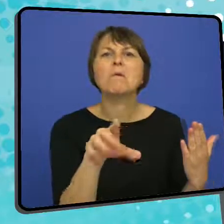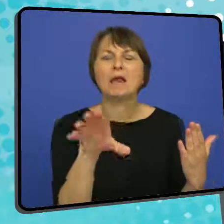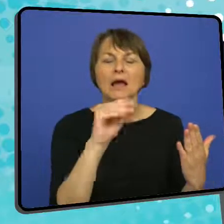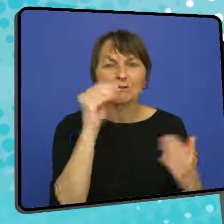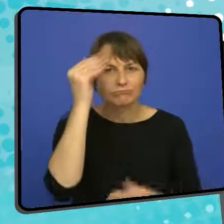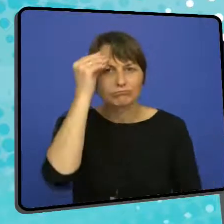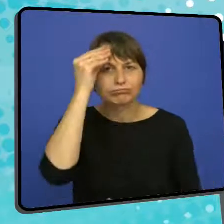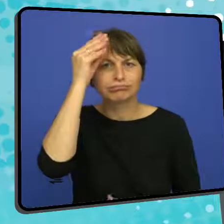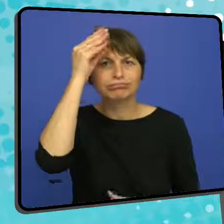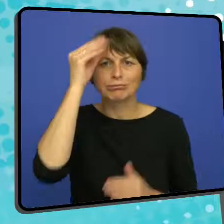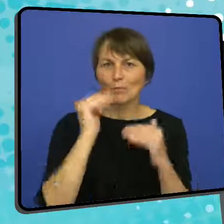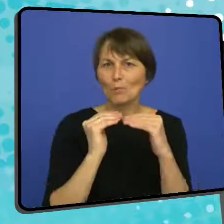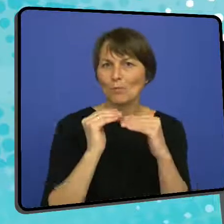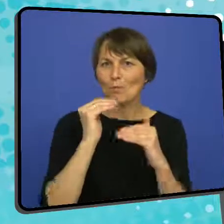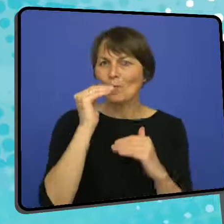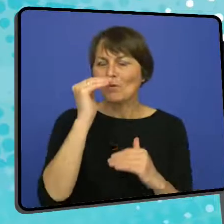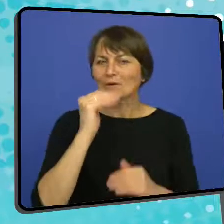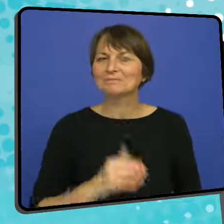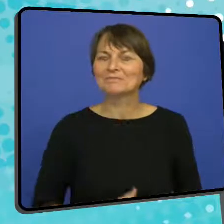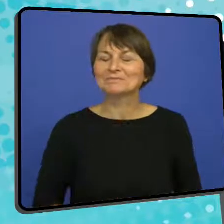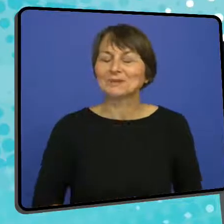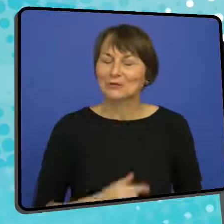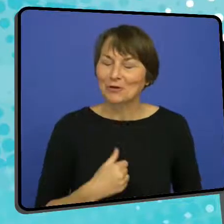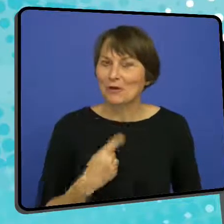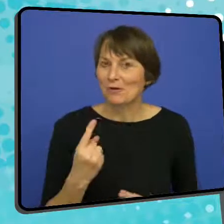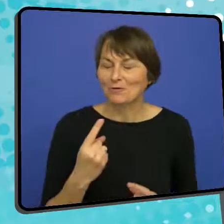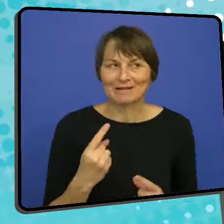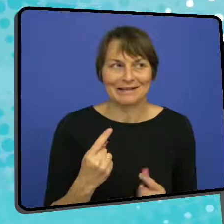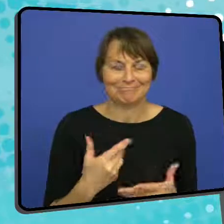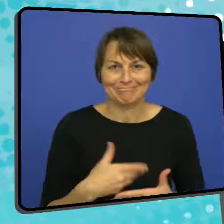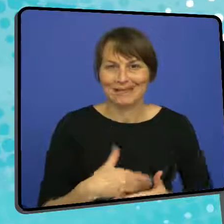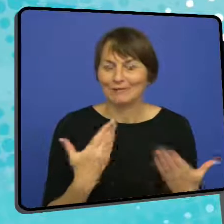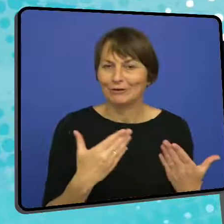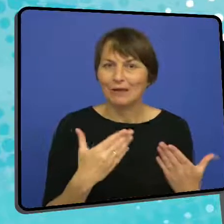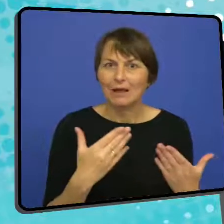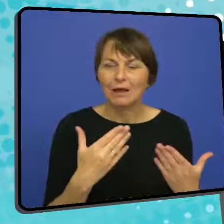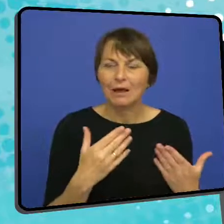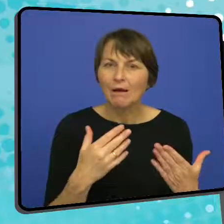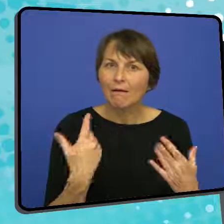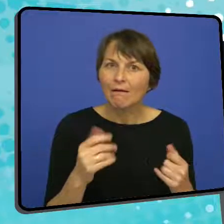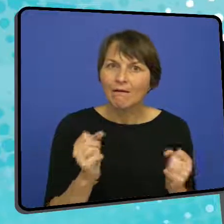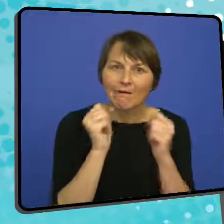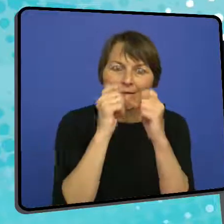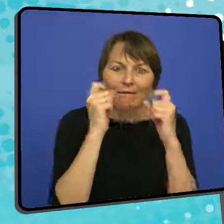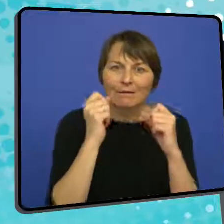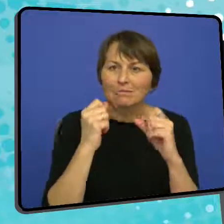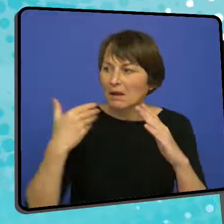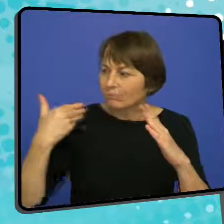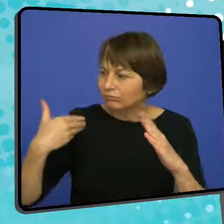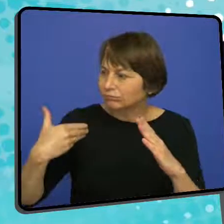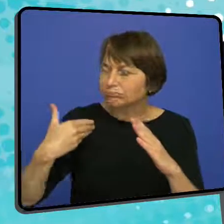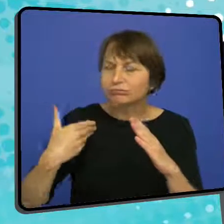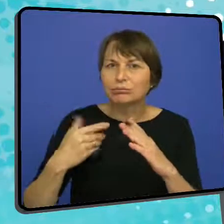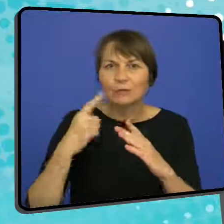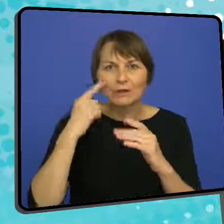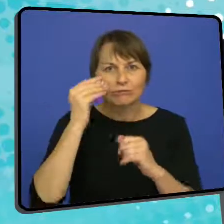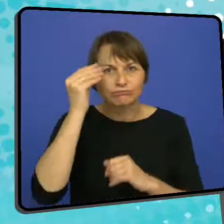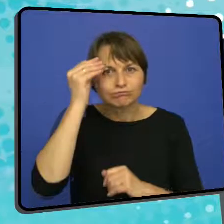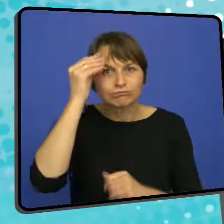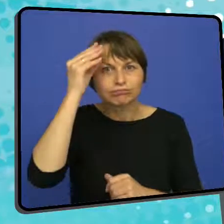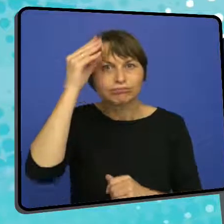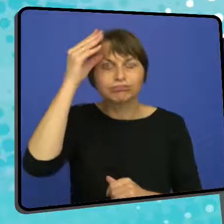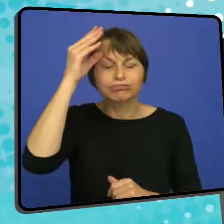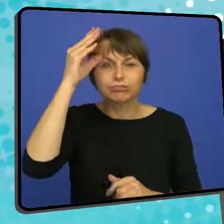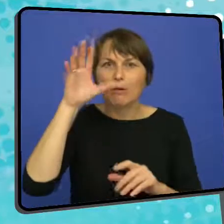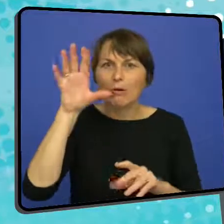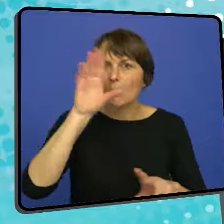But still, it surprises me every day. I learn so much, because it's not just the design and the structure;